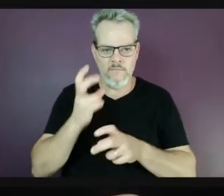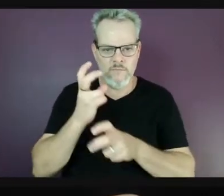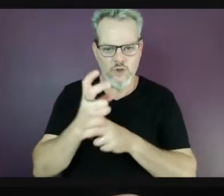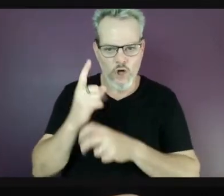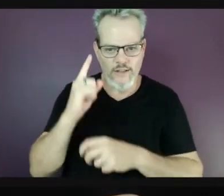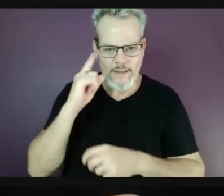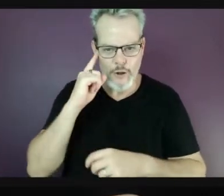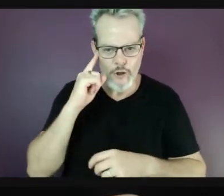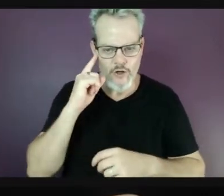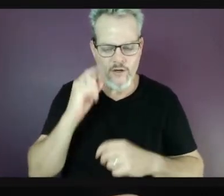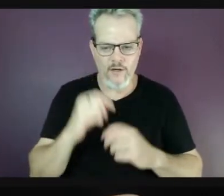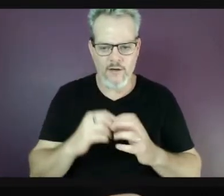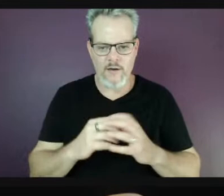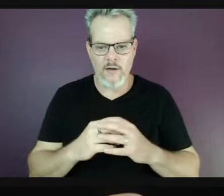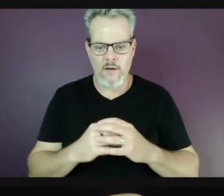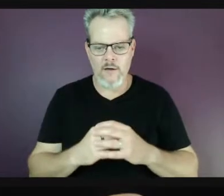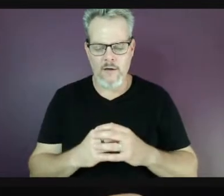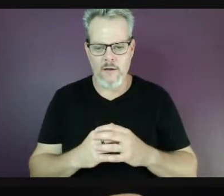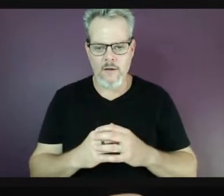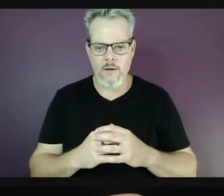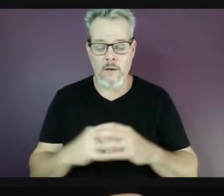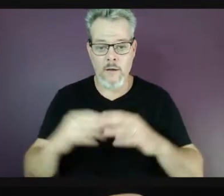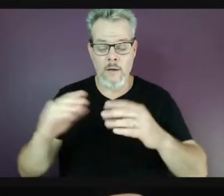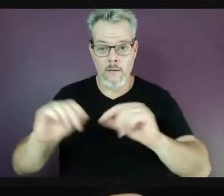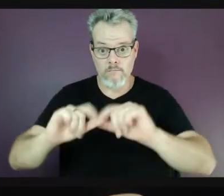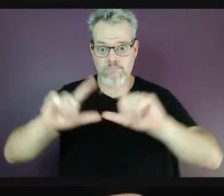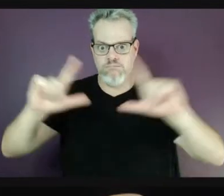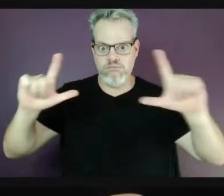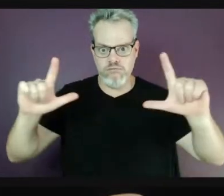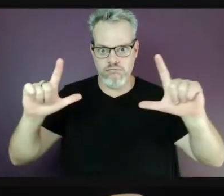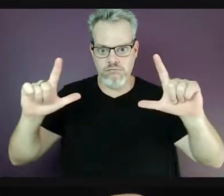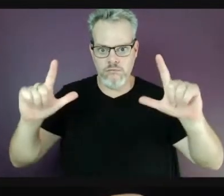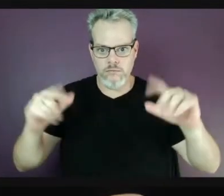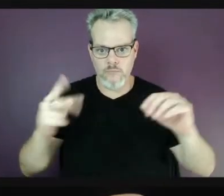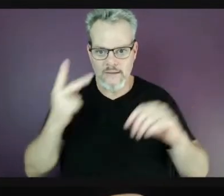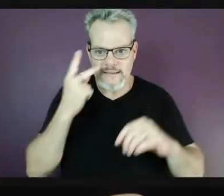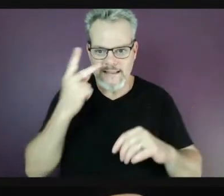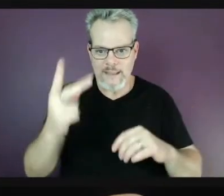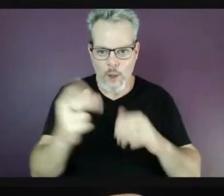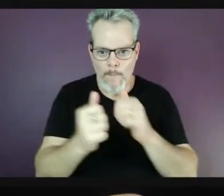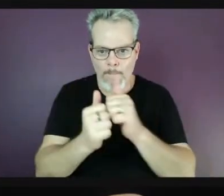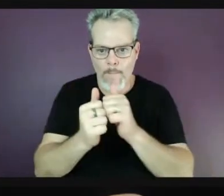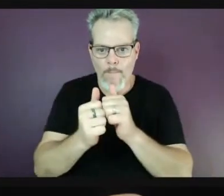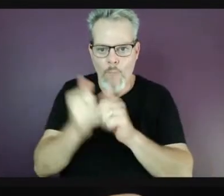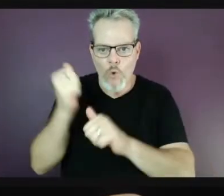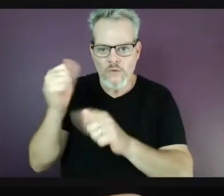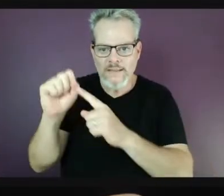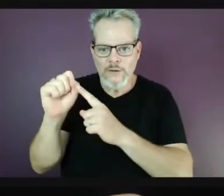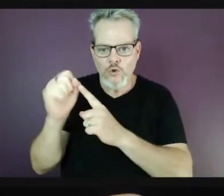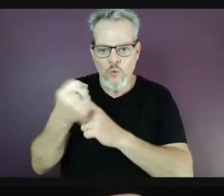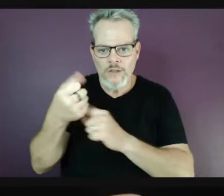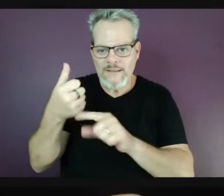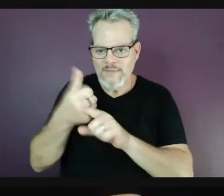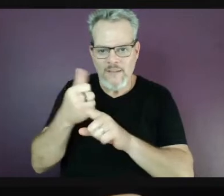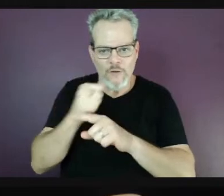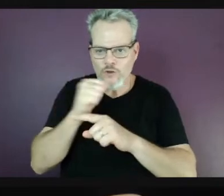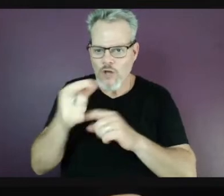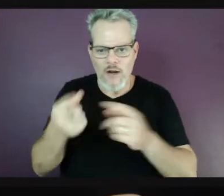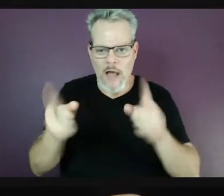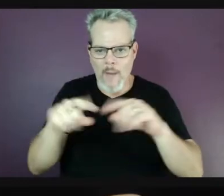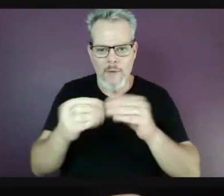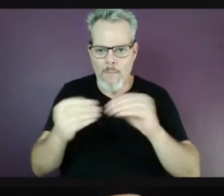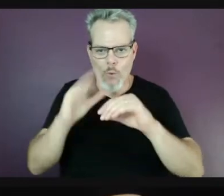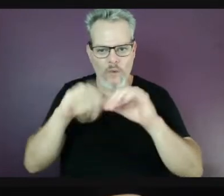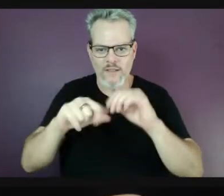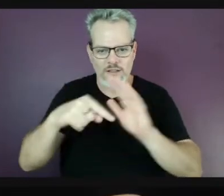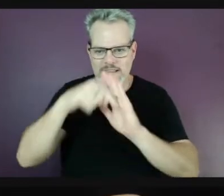opening hours. Right, looking more closely at this, most of these events are actually not reaching above this depth right in here. There's